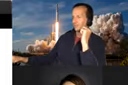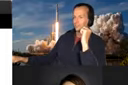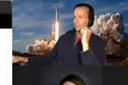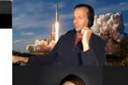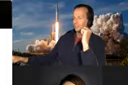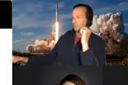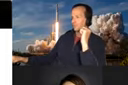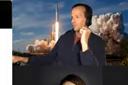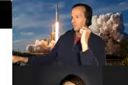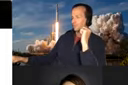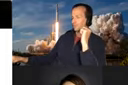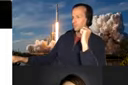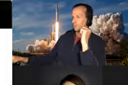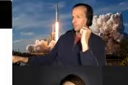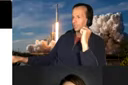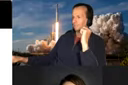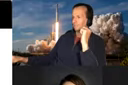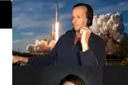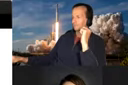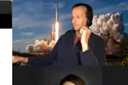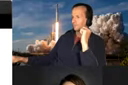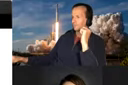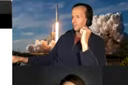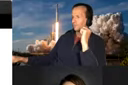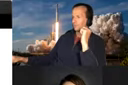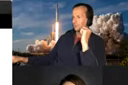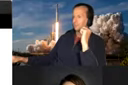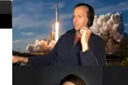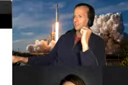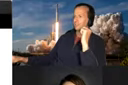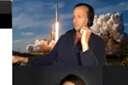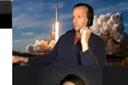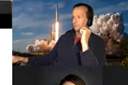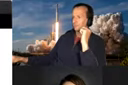lot of things are written into it. So people with children